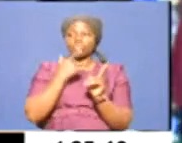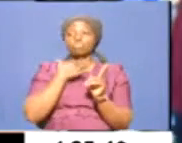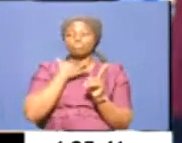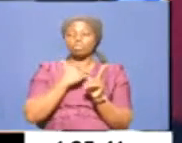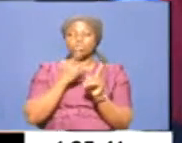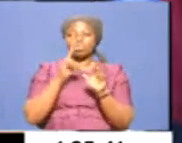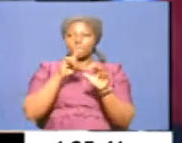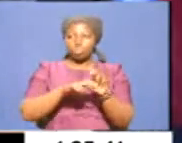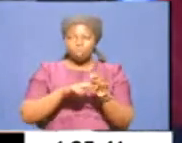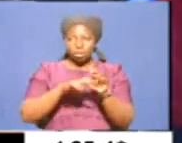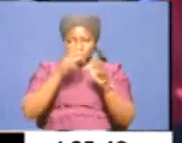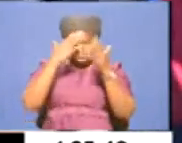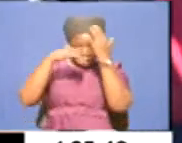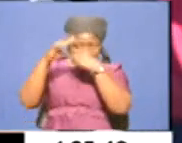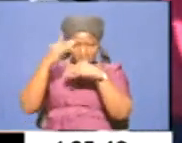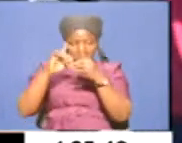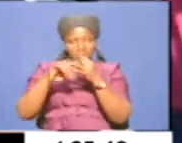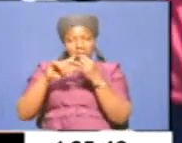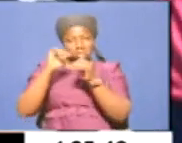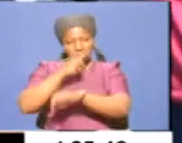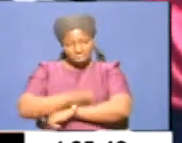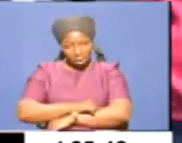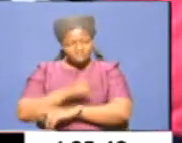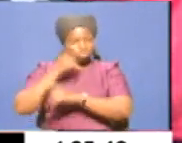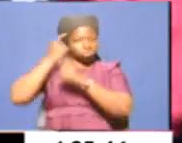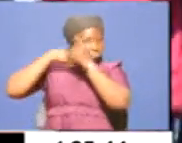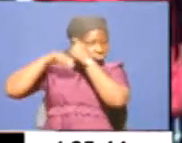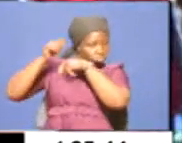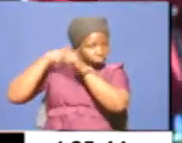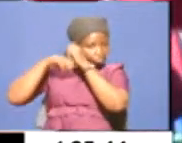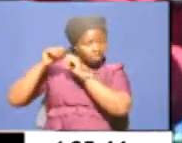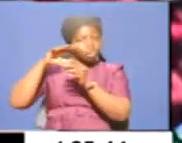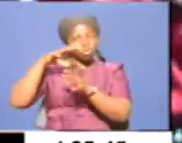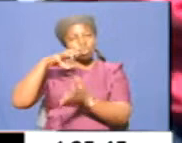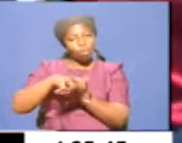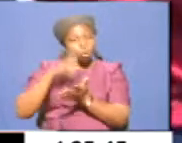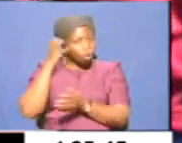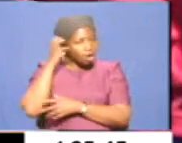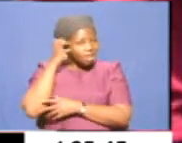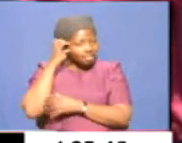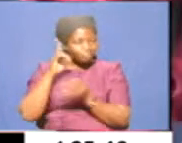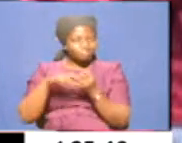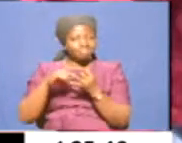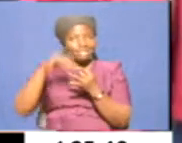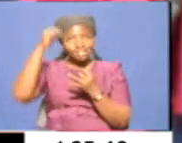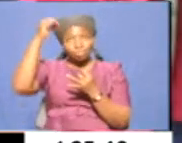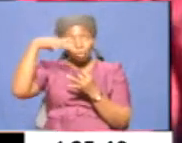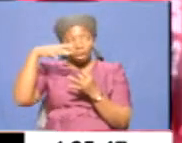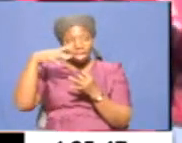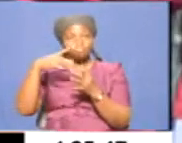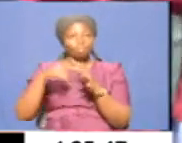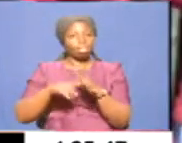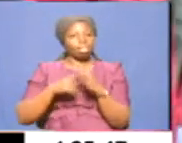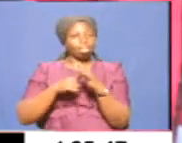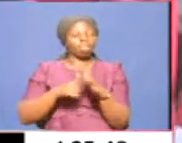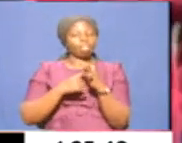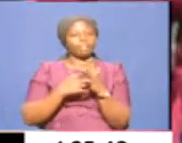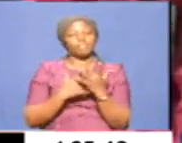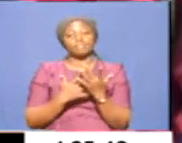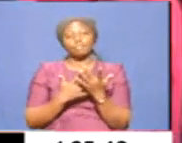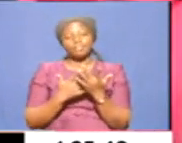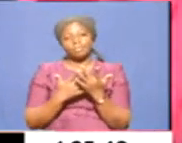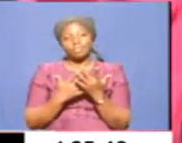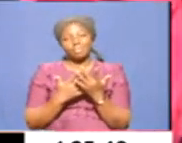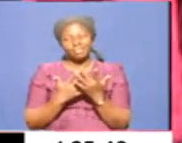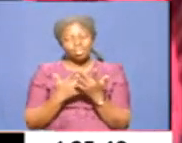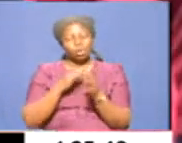ya tuseme kama ni kutengeneza nywele, tuseme kama ni shule ya electronic ama mambo ya stima. Hiyo